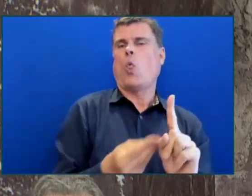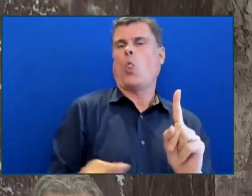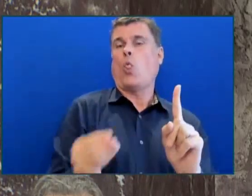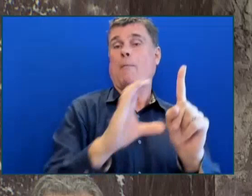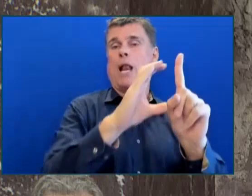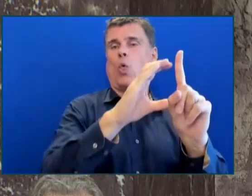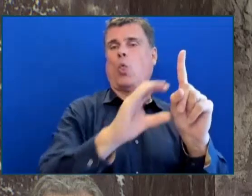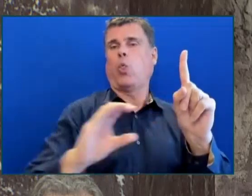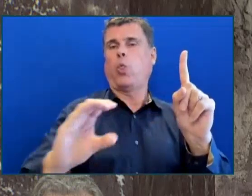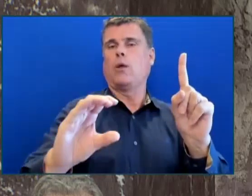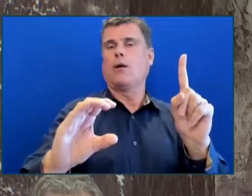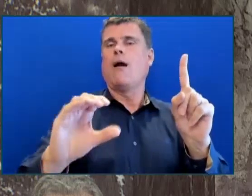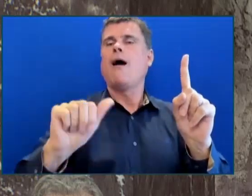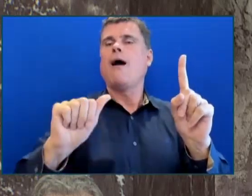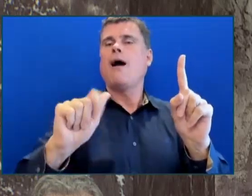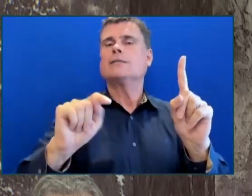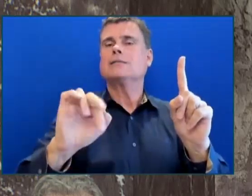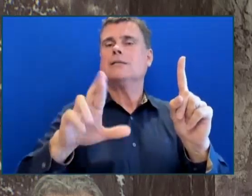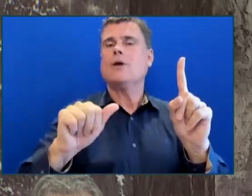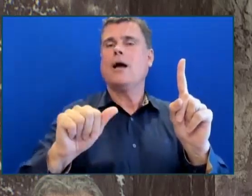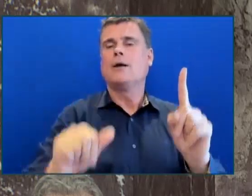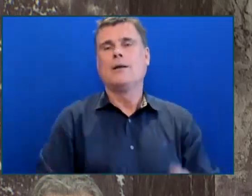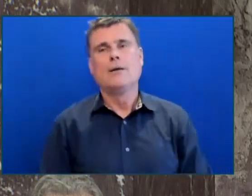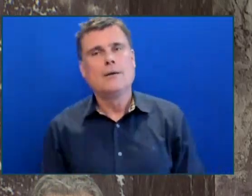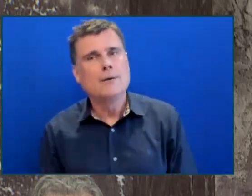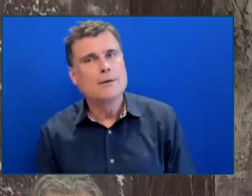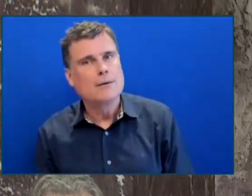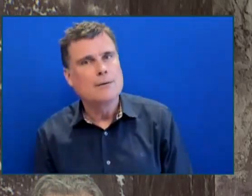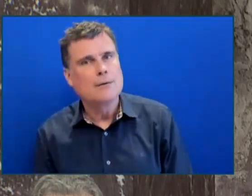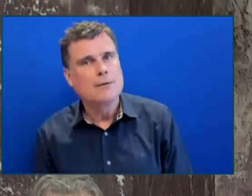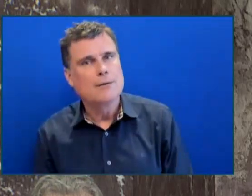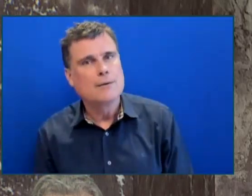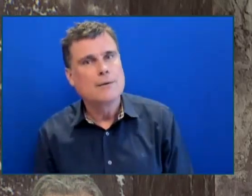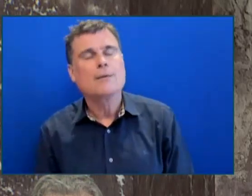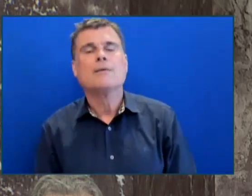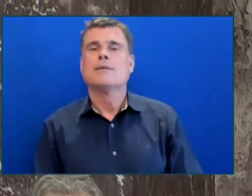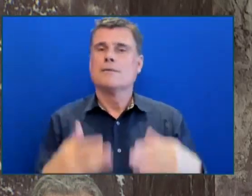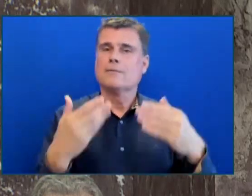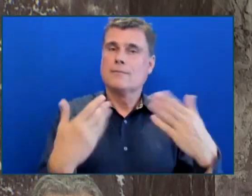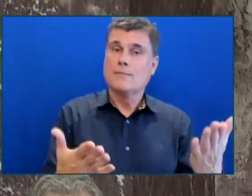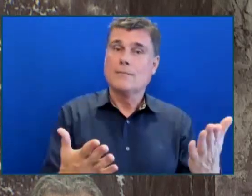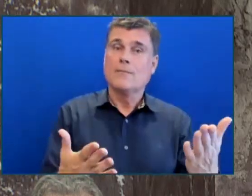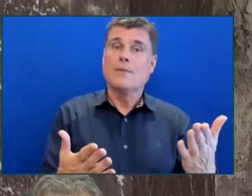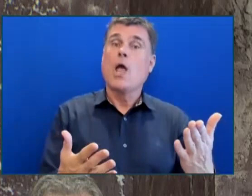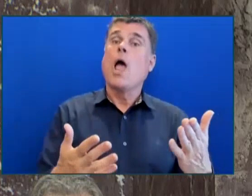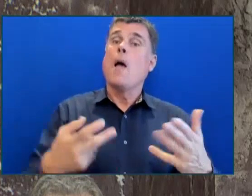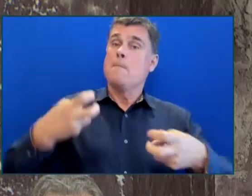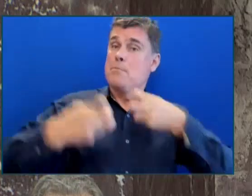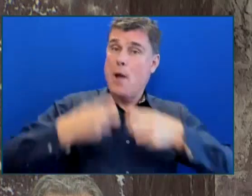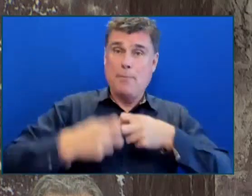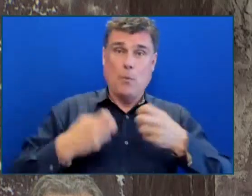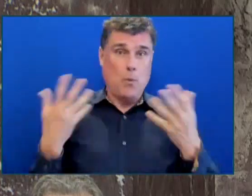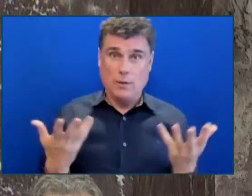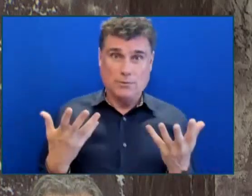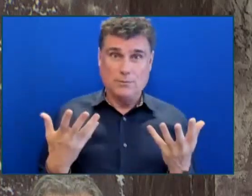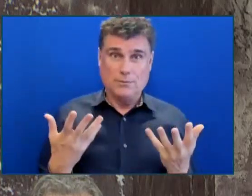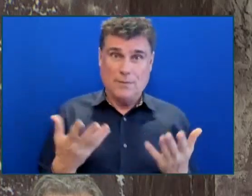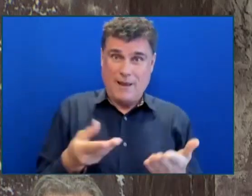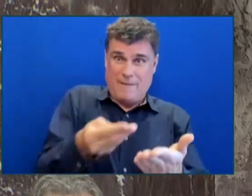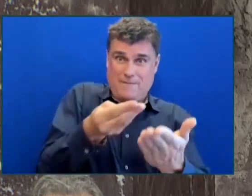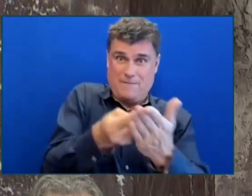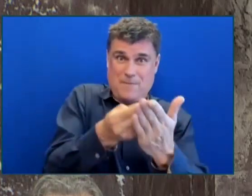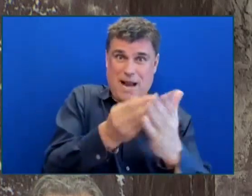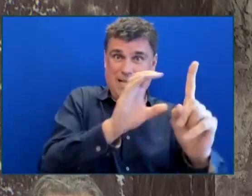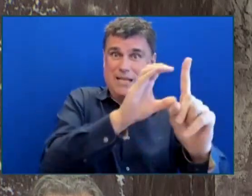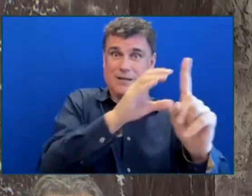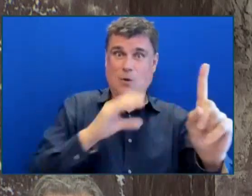Honourable Speaker, at the core of the issue is, it's not that the funding increased for BC Housing to support the most vulnerable people. At the core of the issue